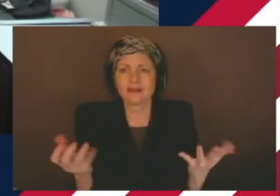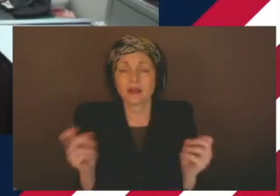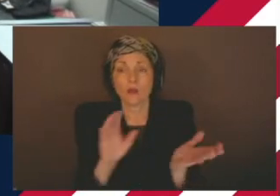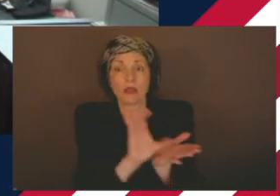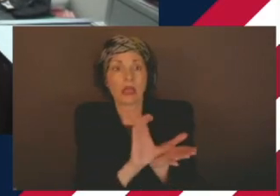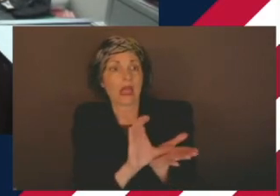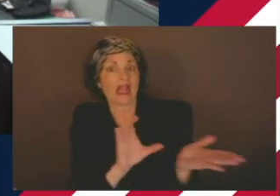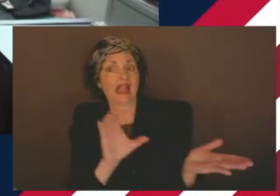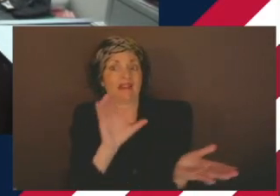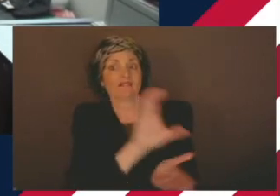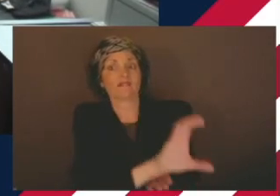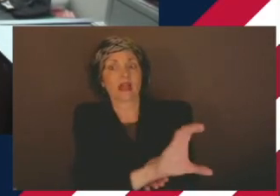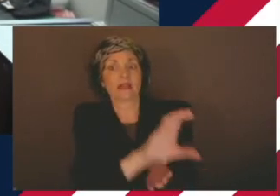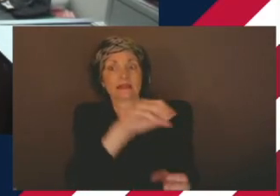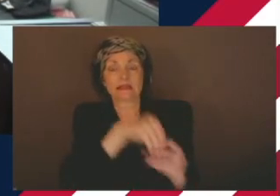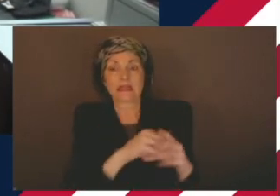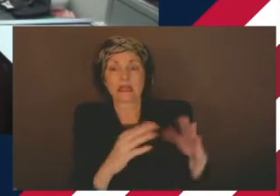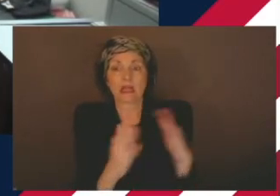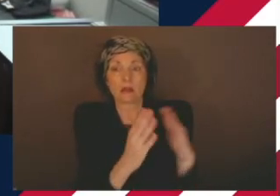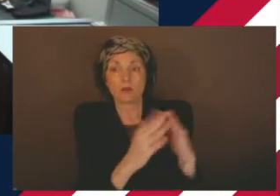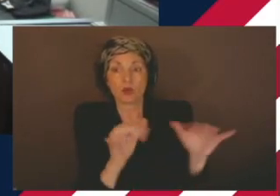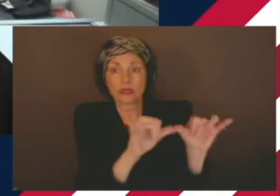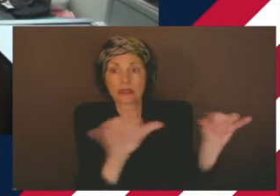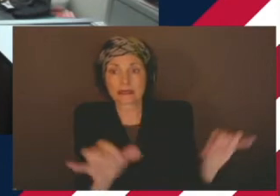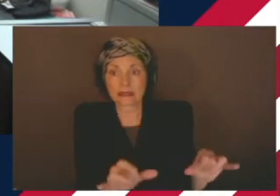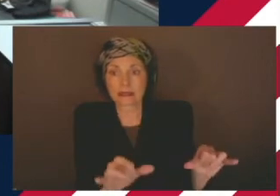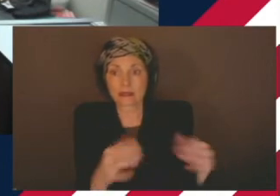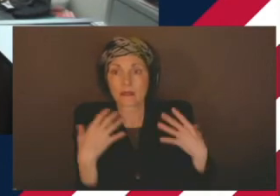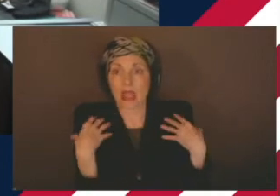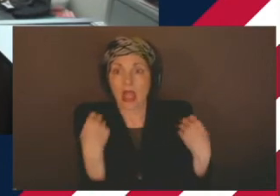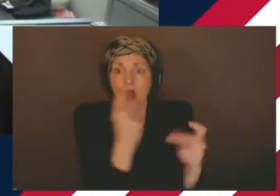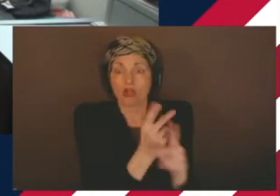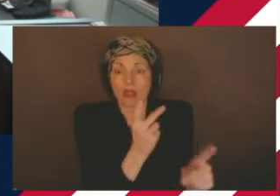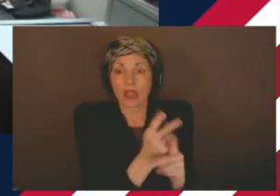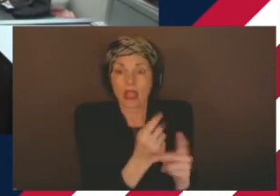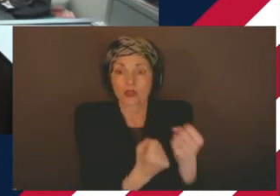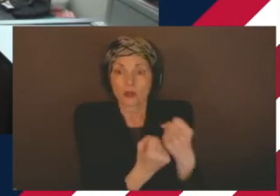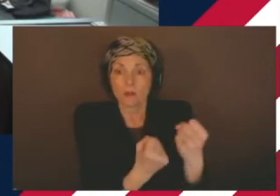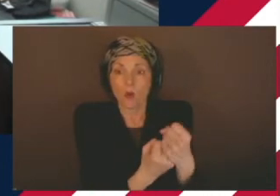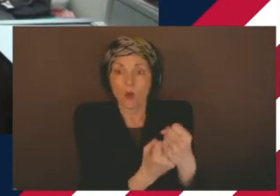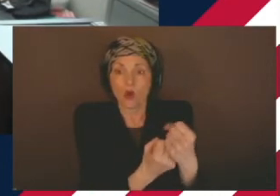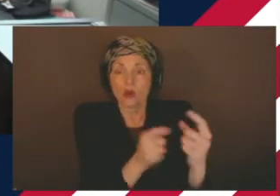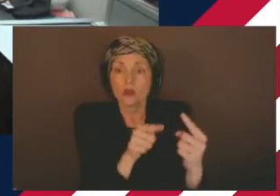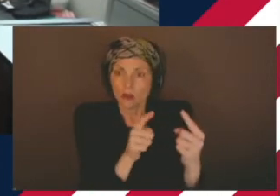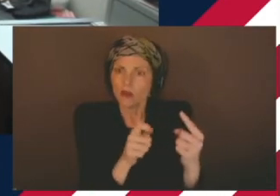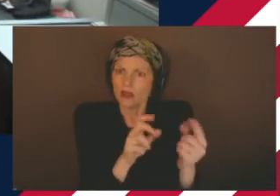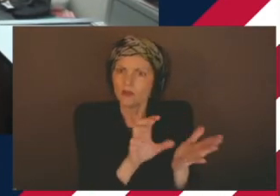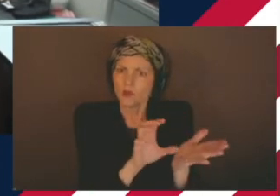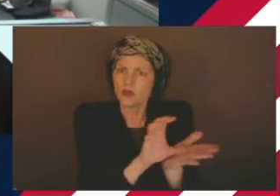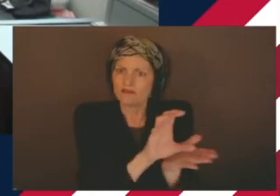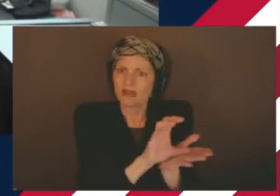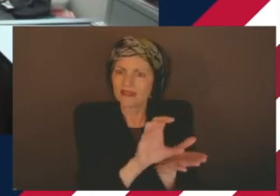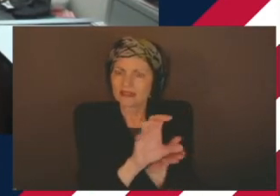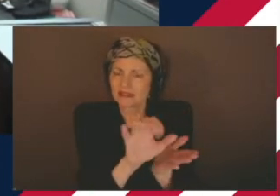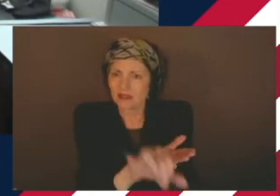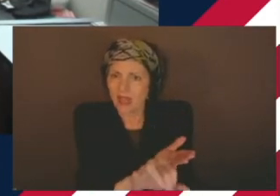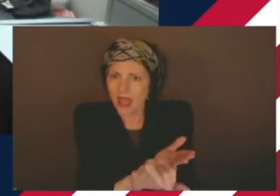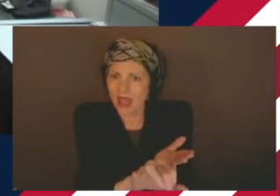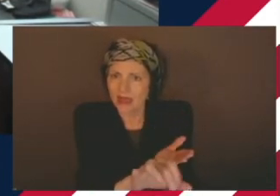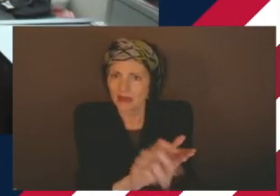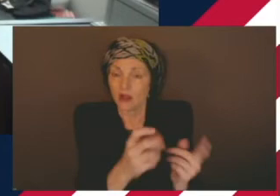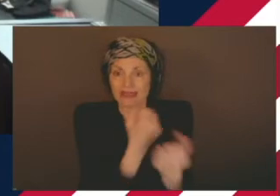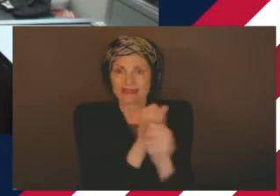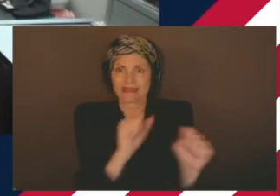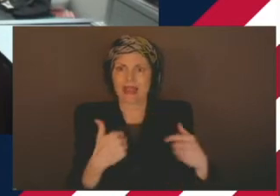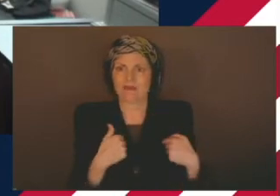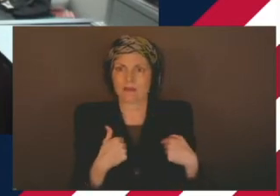community systems and healthcare supports that saved my life and are backed by well-supported evidence, our communities